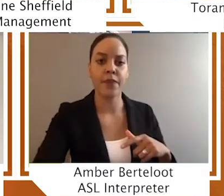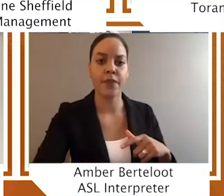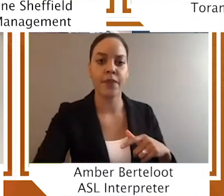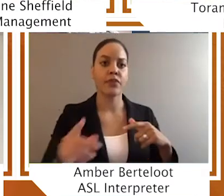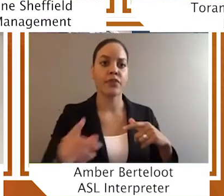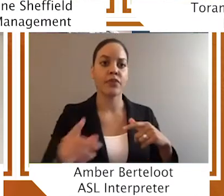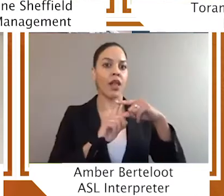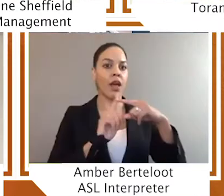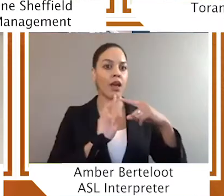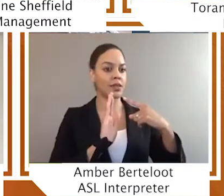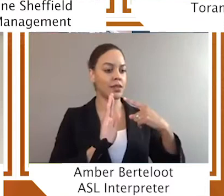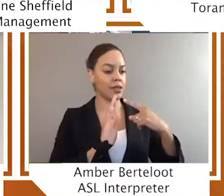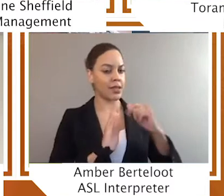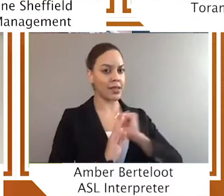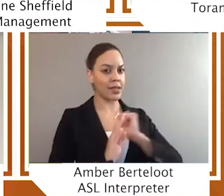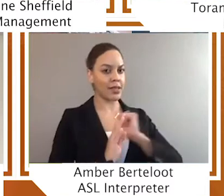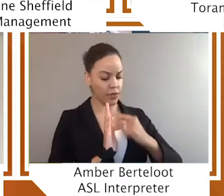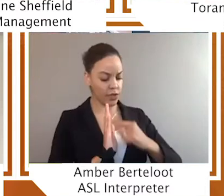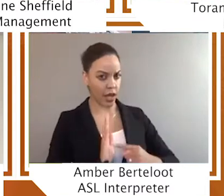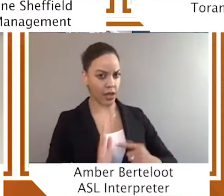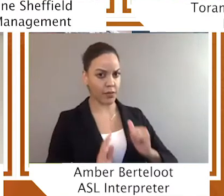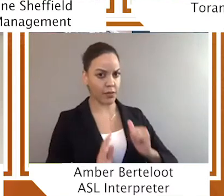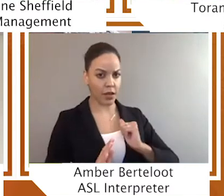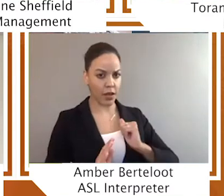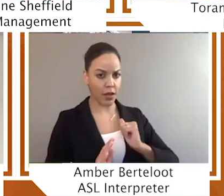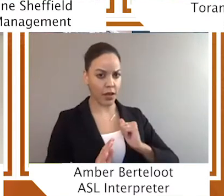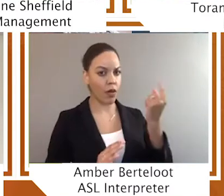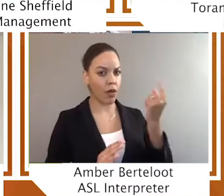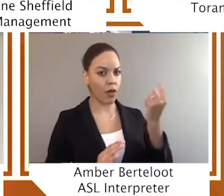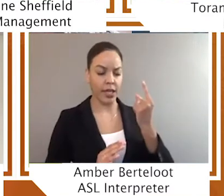time. And then it's also been a huge epiphany. You know,